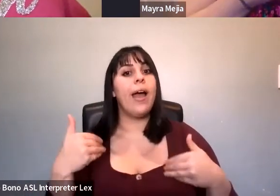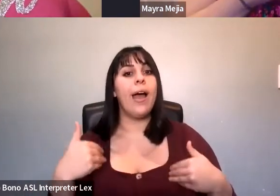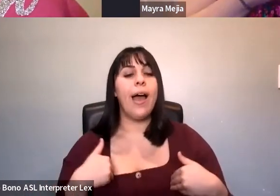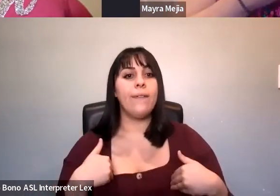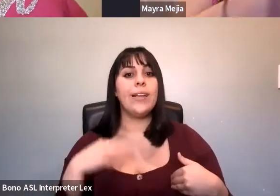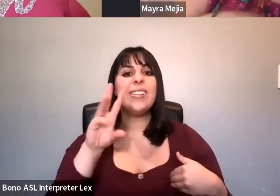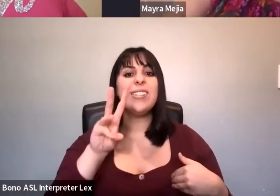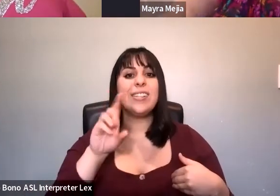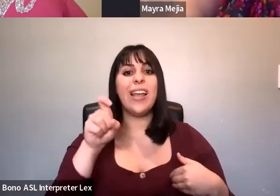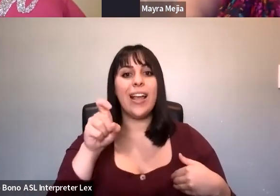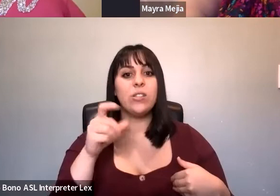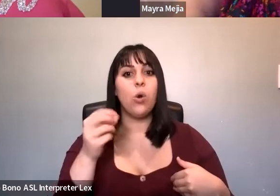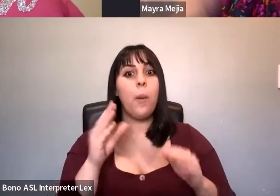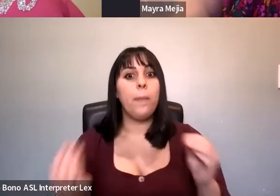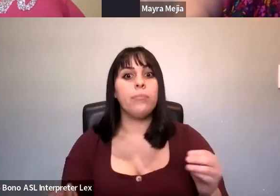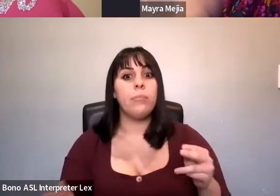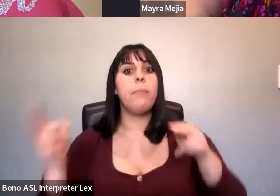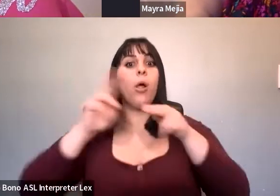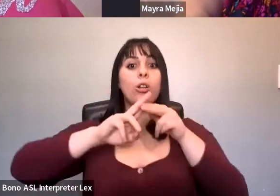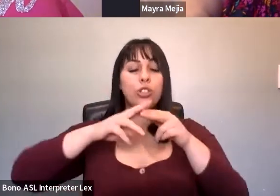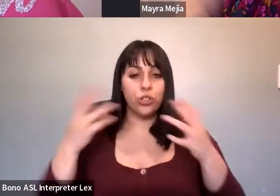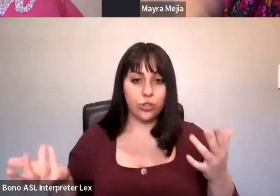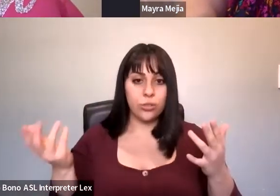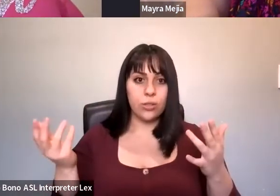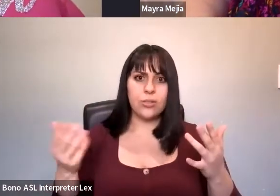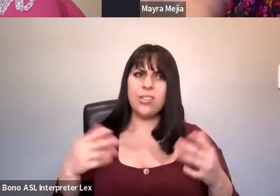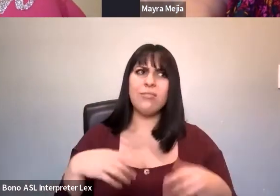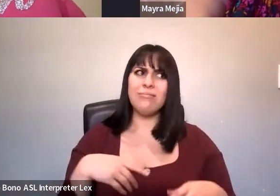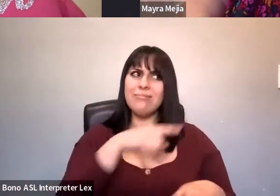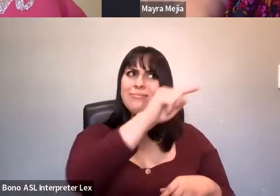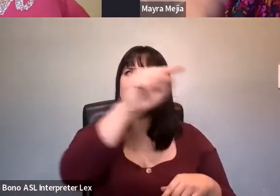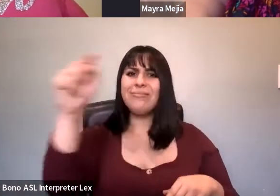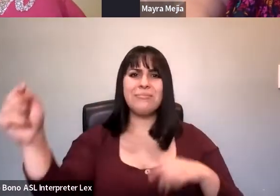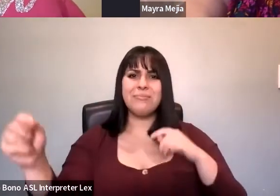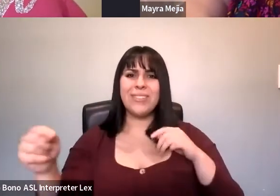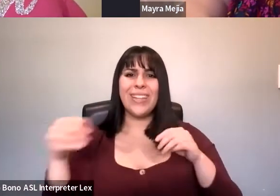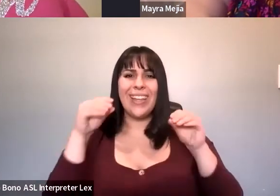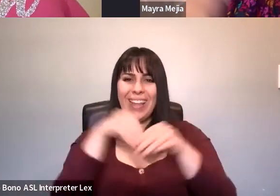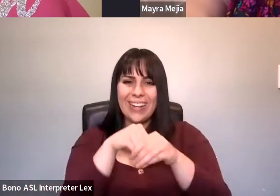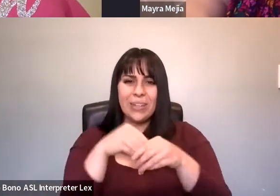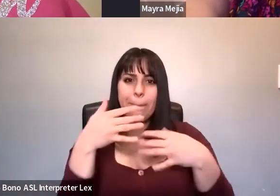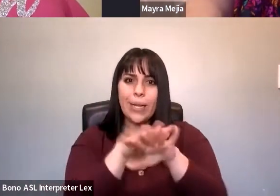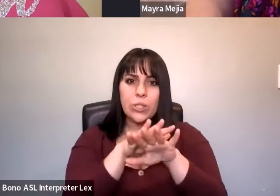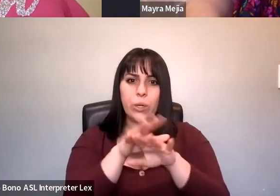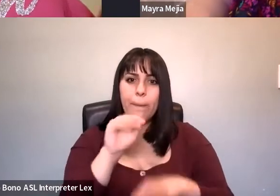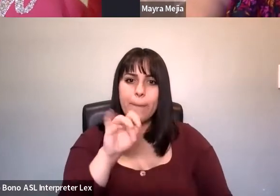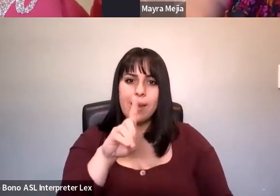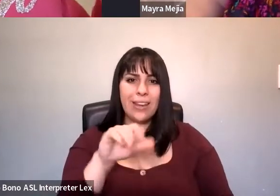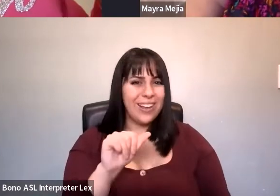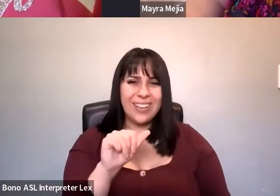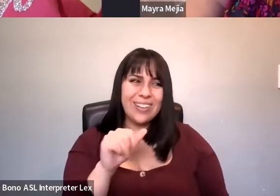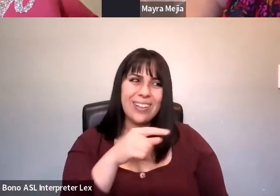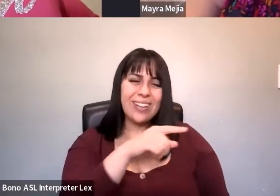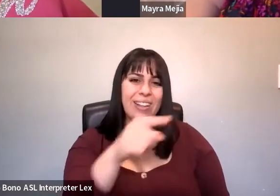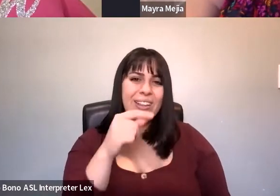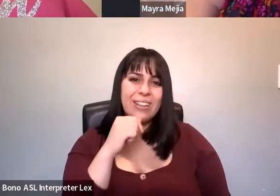don't really see covered much in mainstream media because they use size inclusive, like their way